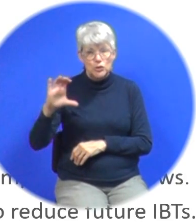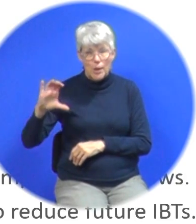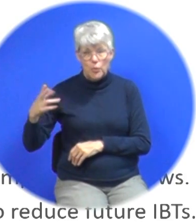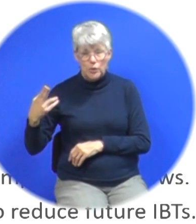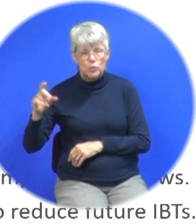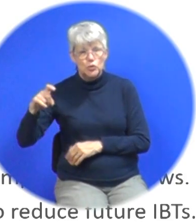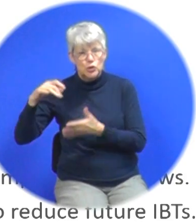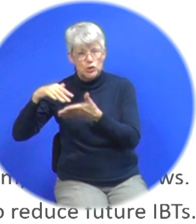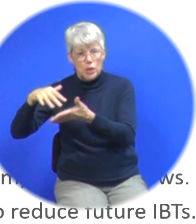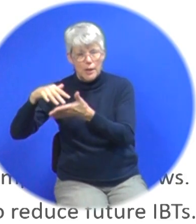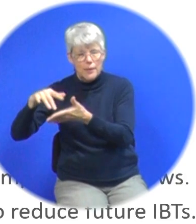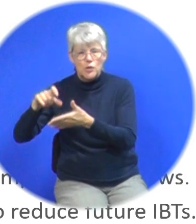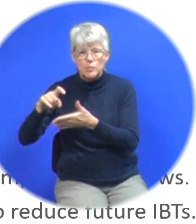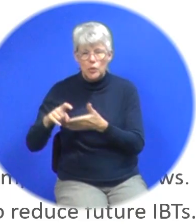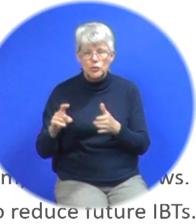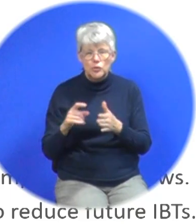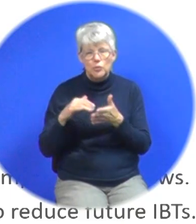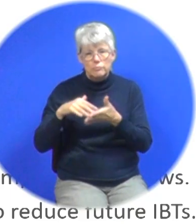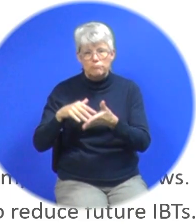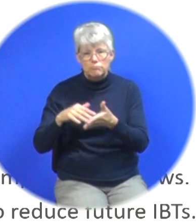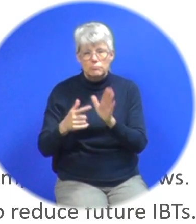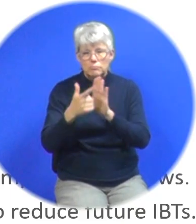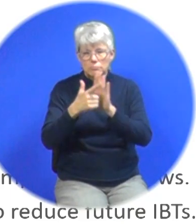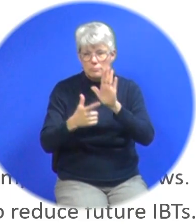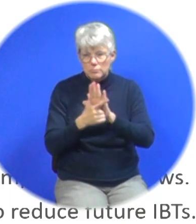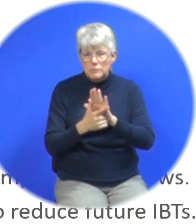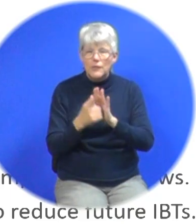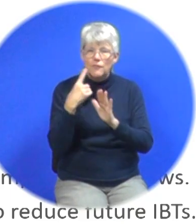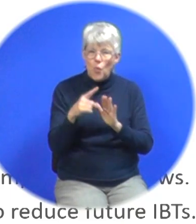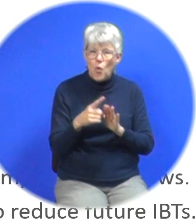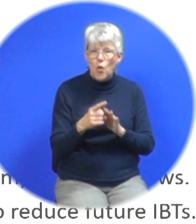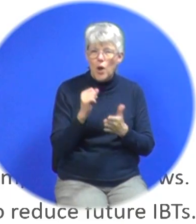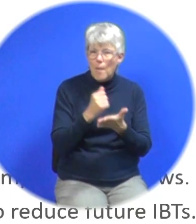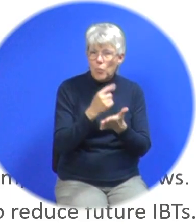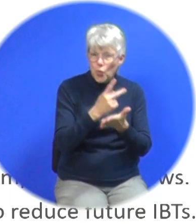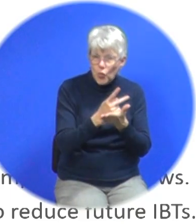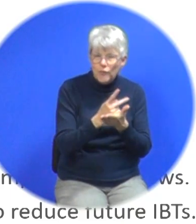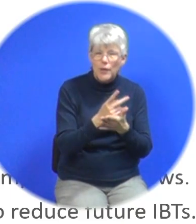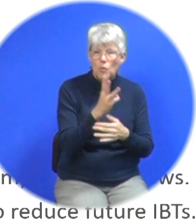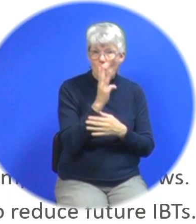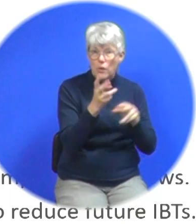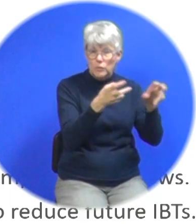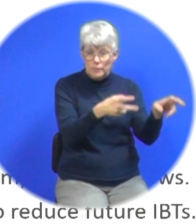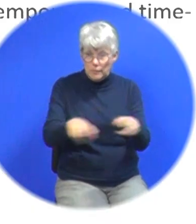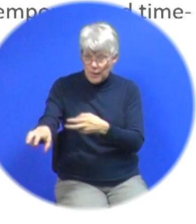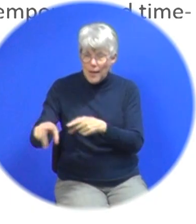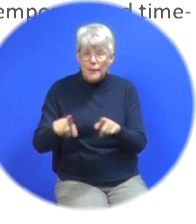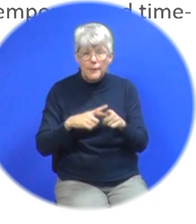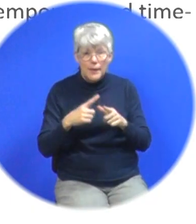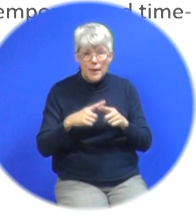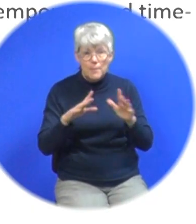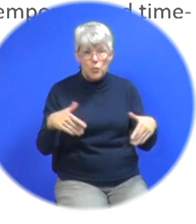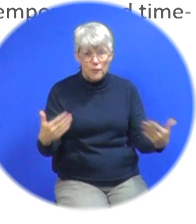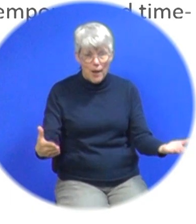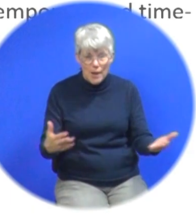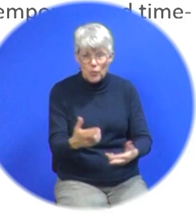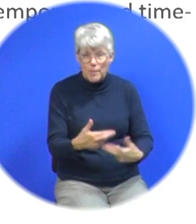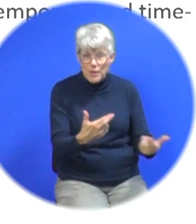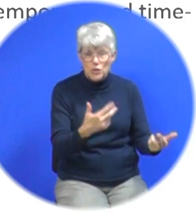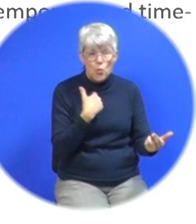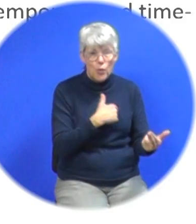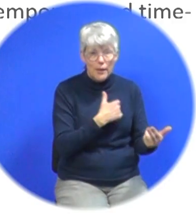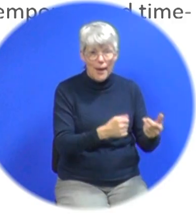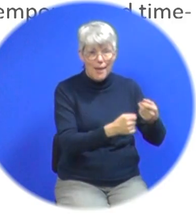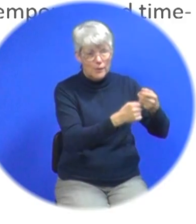the statutory process for approval of surface water transfers such as this and provide recommendations. We've got a series